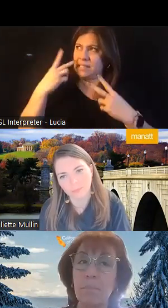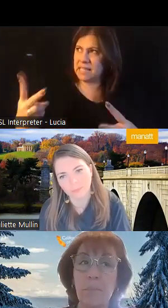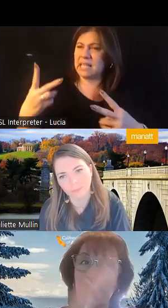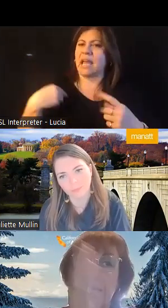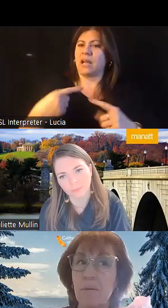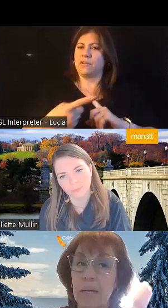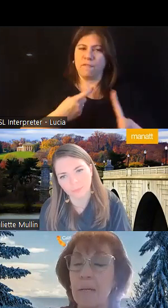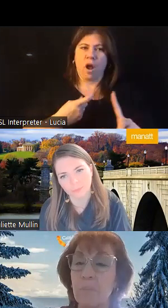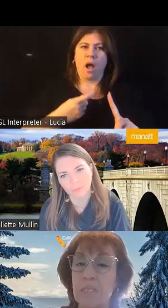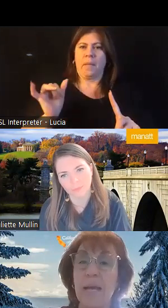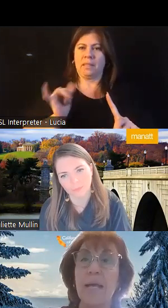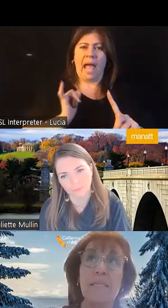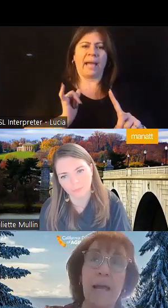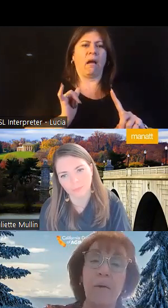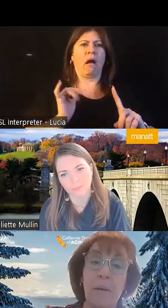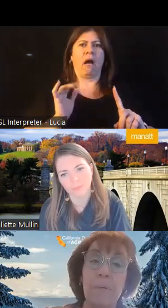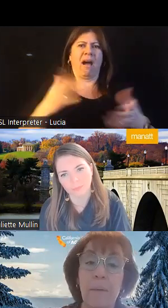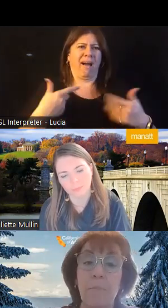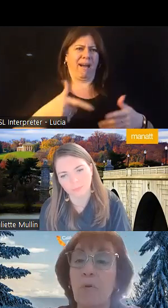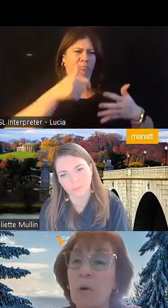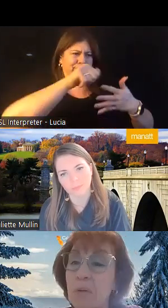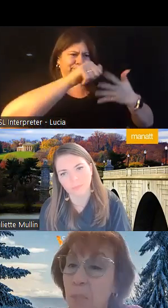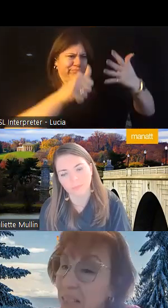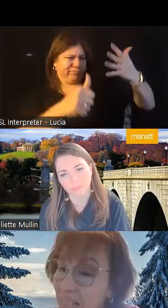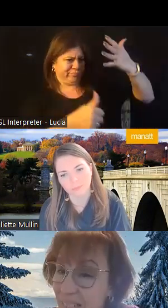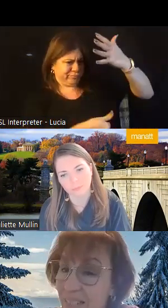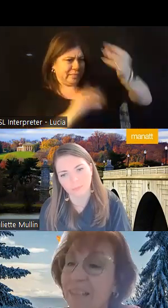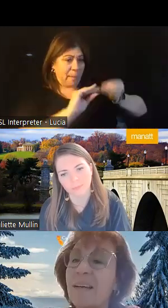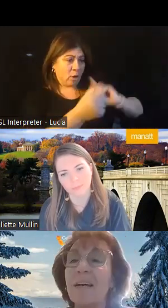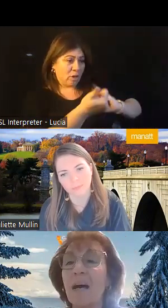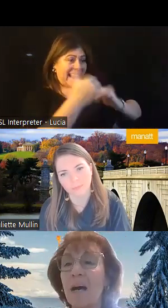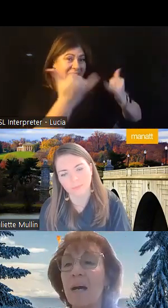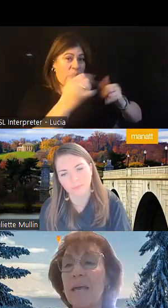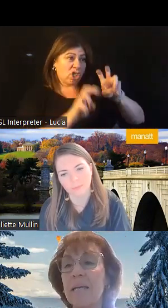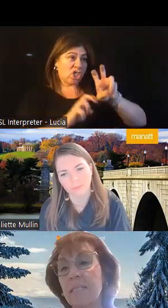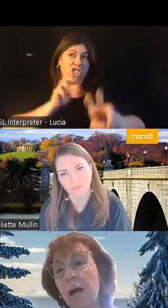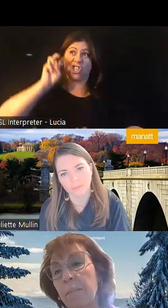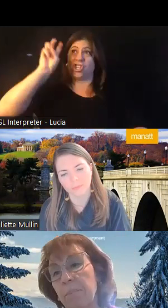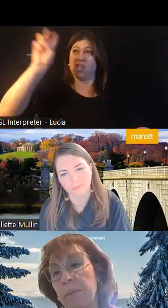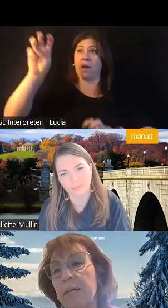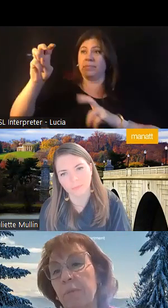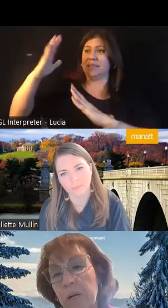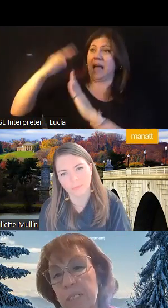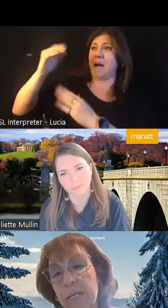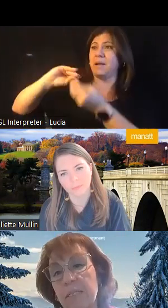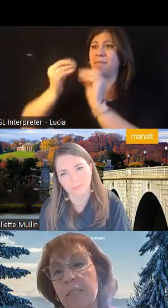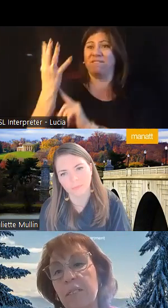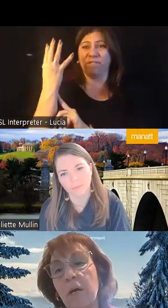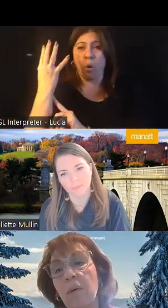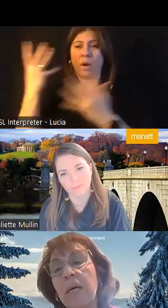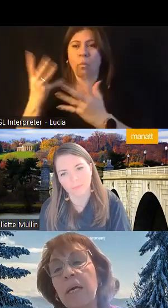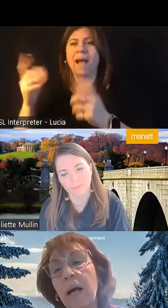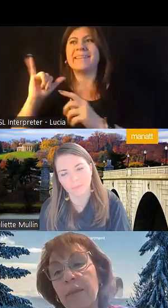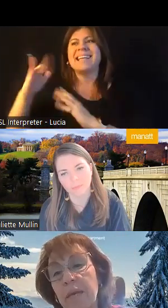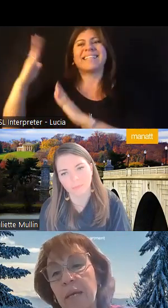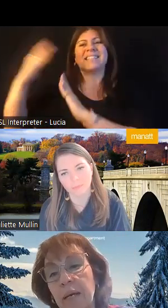being, down at number 10 is now up at number 4 was policies. That's a top complaint from residents. And